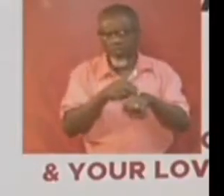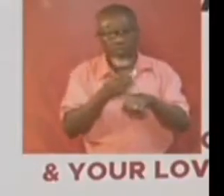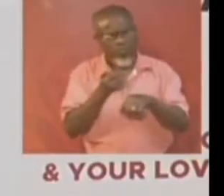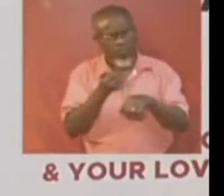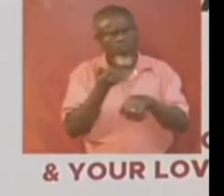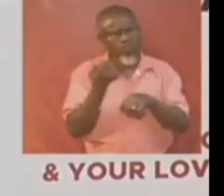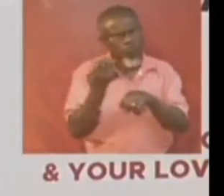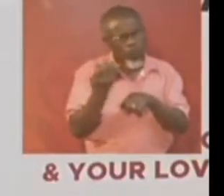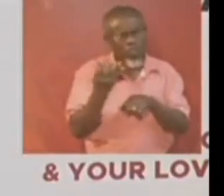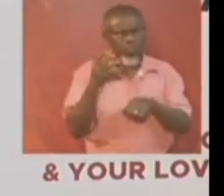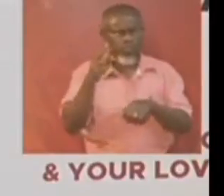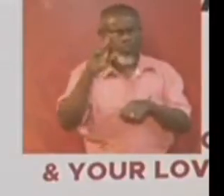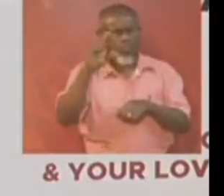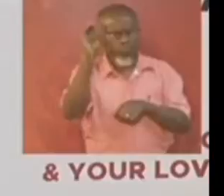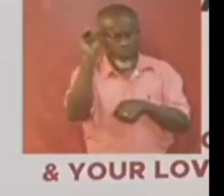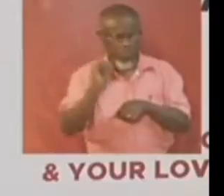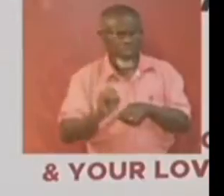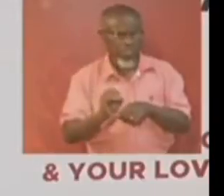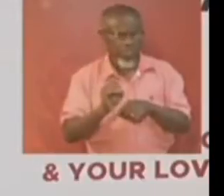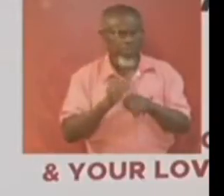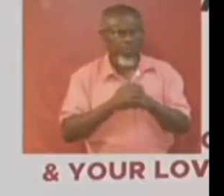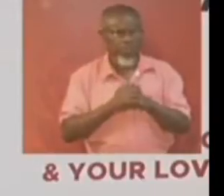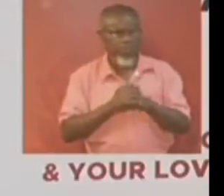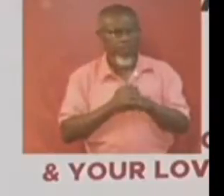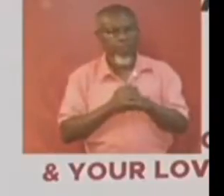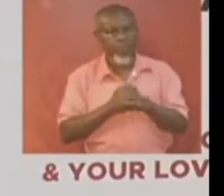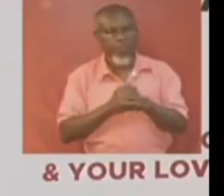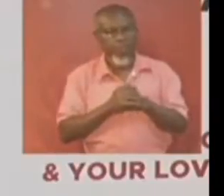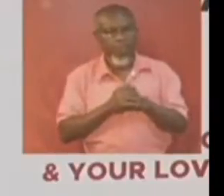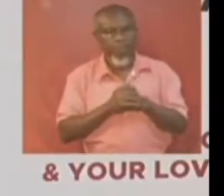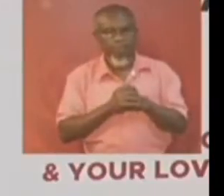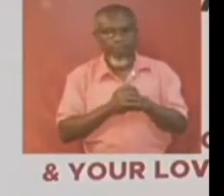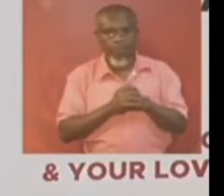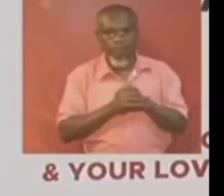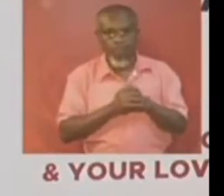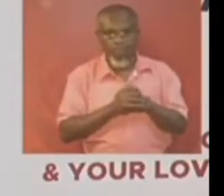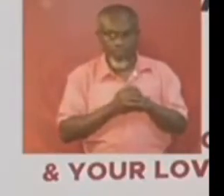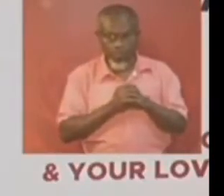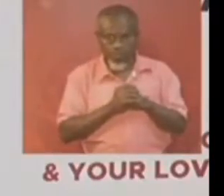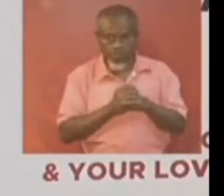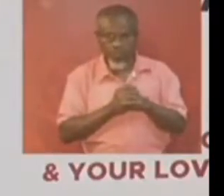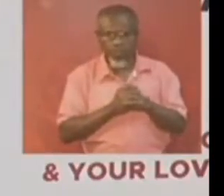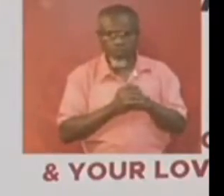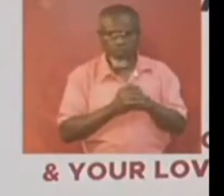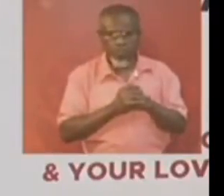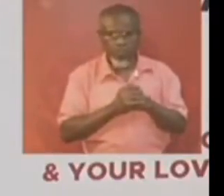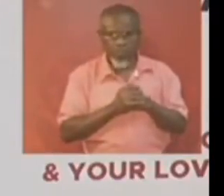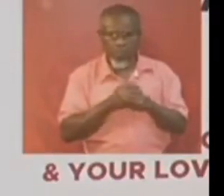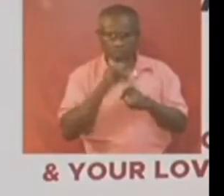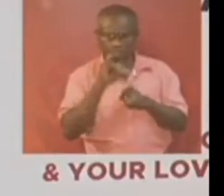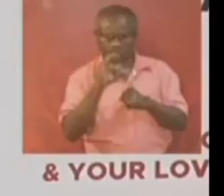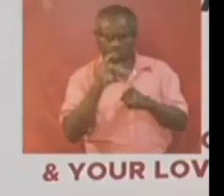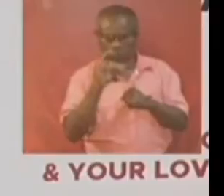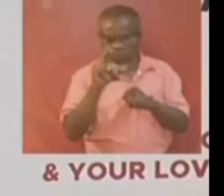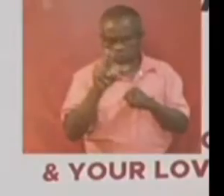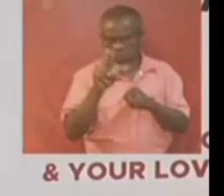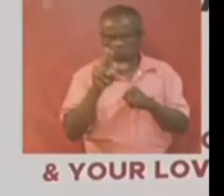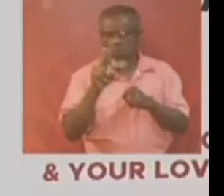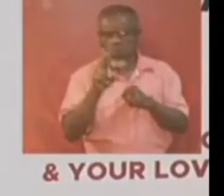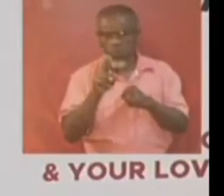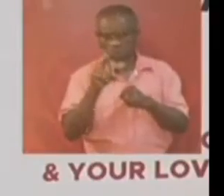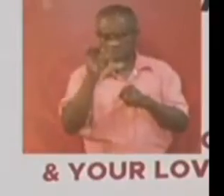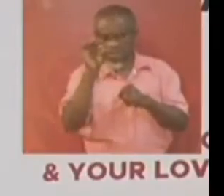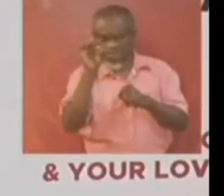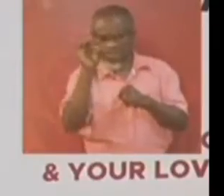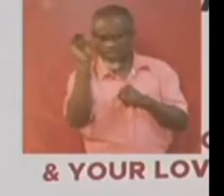p.m. yesterday, with regards to occupancy, is 19%, and our ICU percentages are at